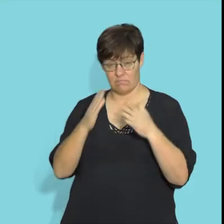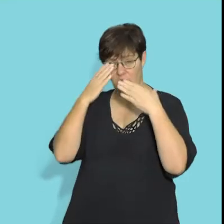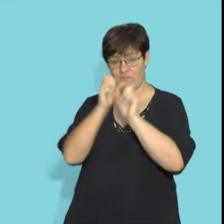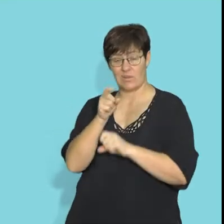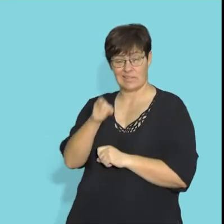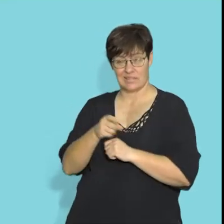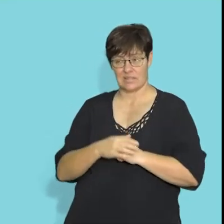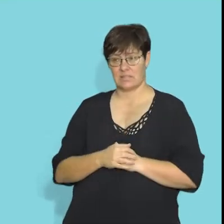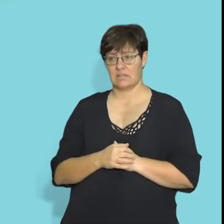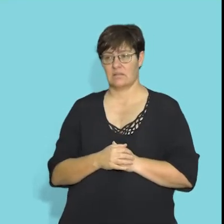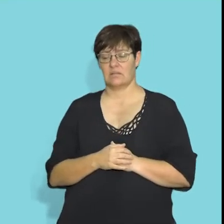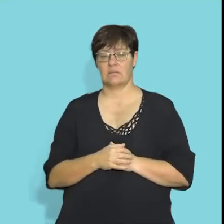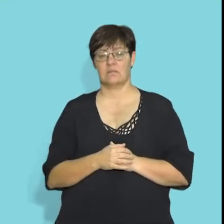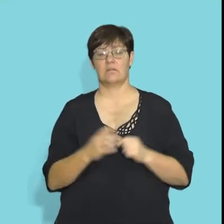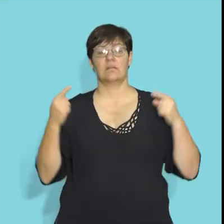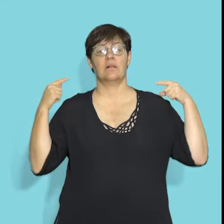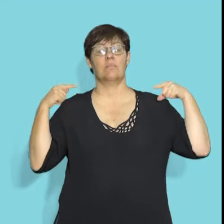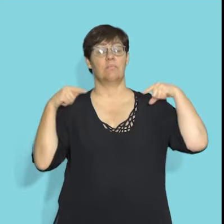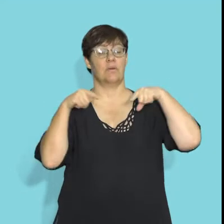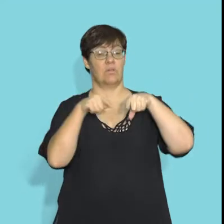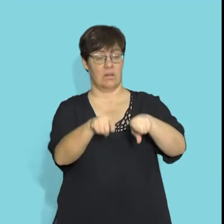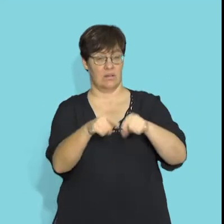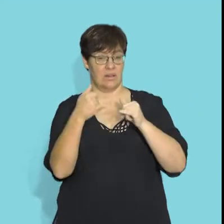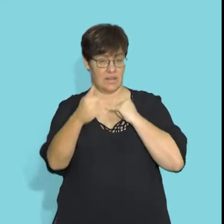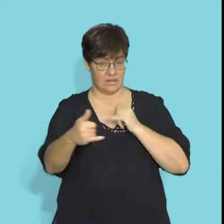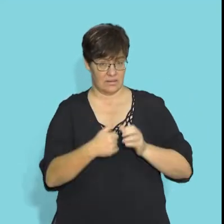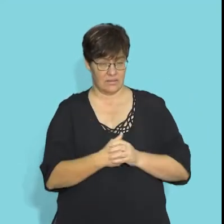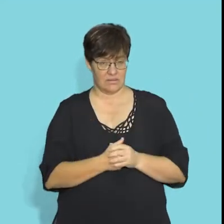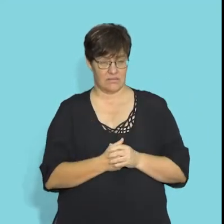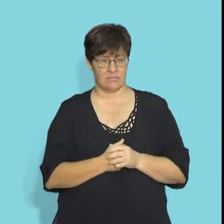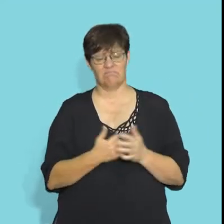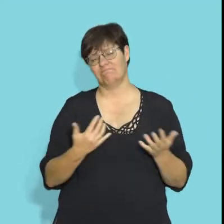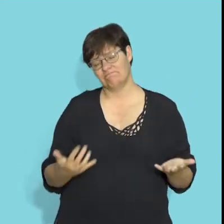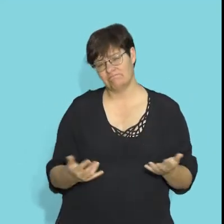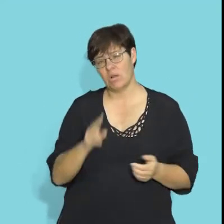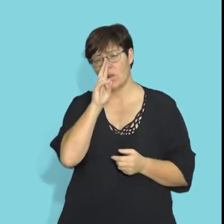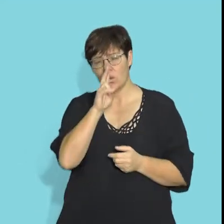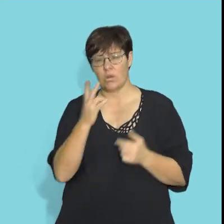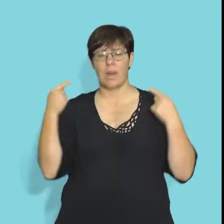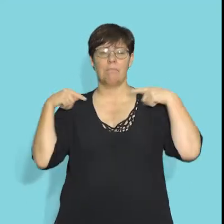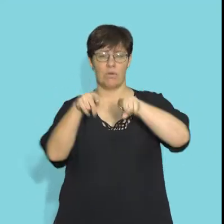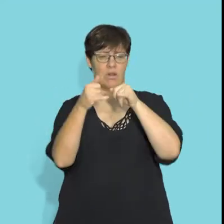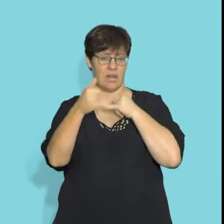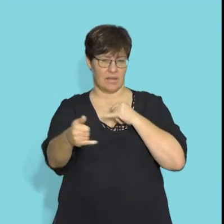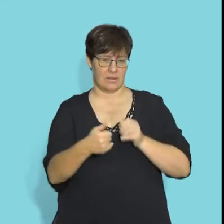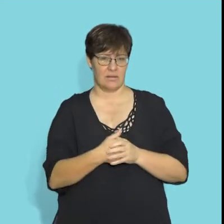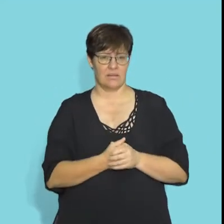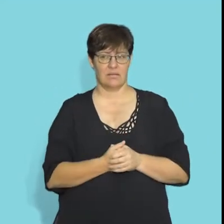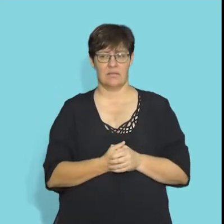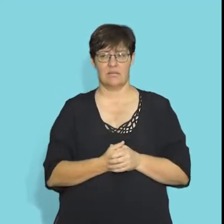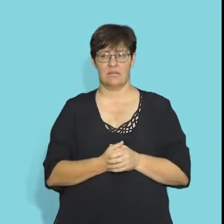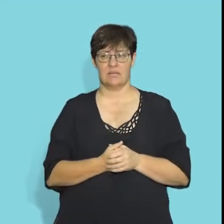of gradient that we're going to be looking at is parallel lines. Now, when we look at parallel